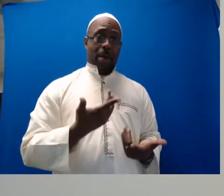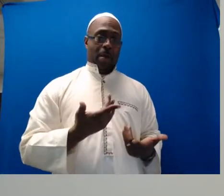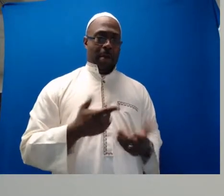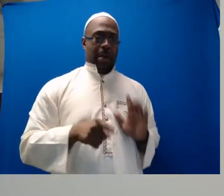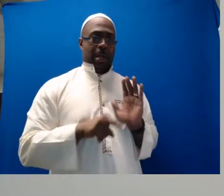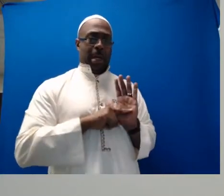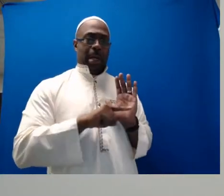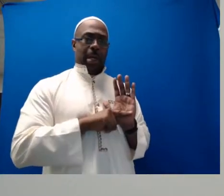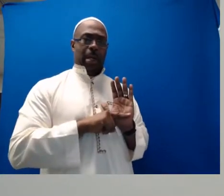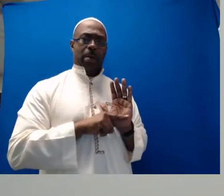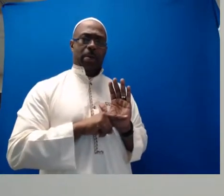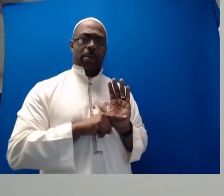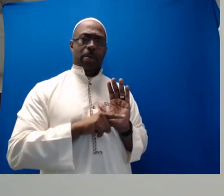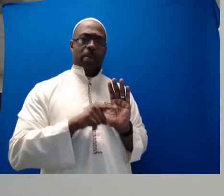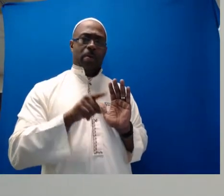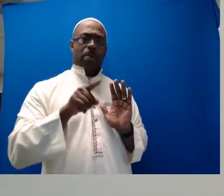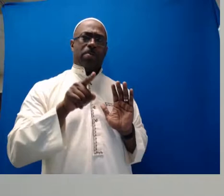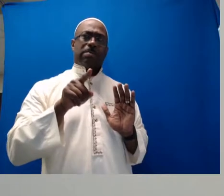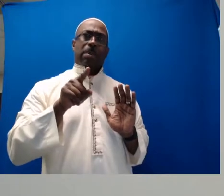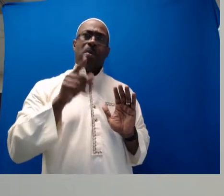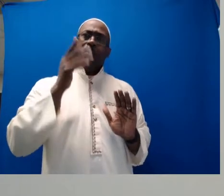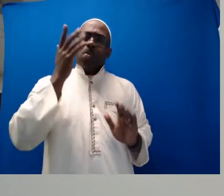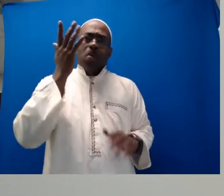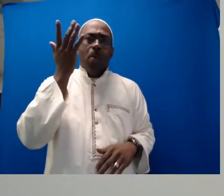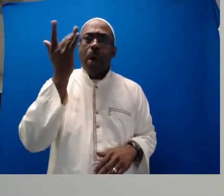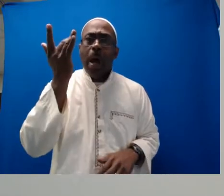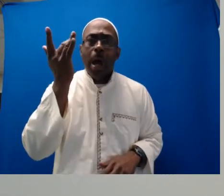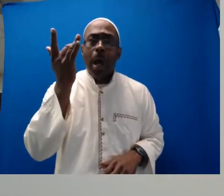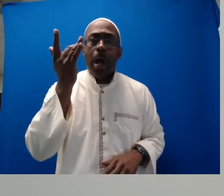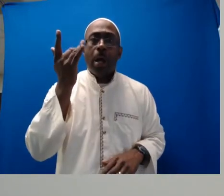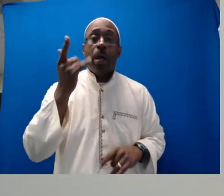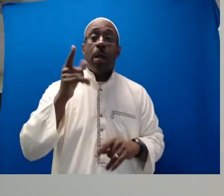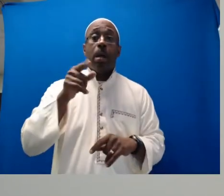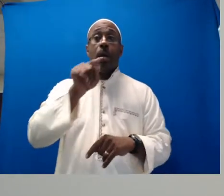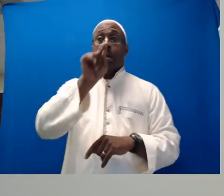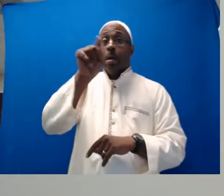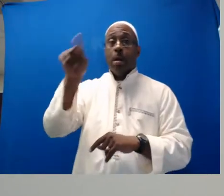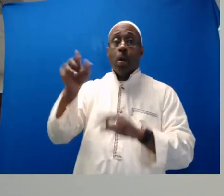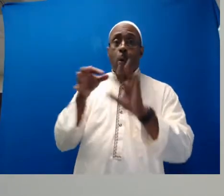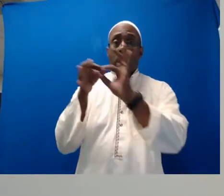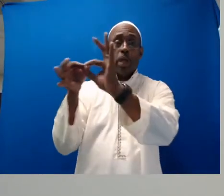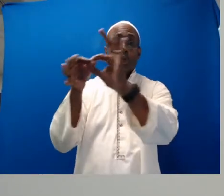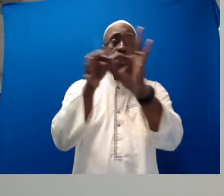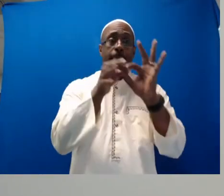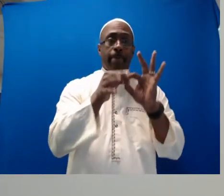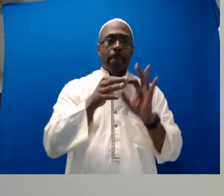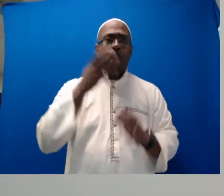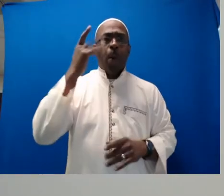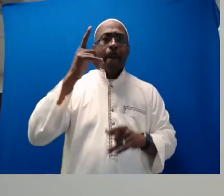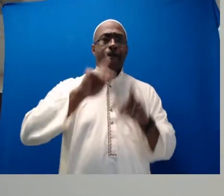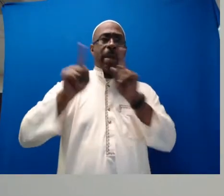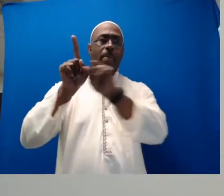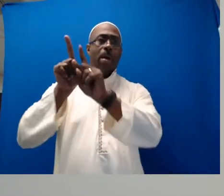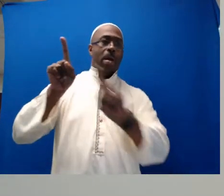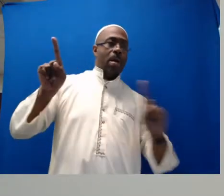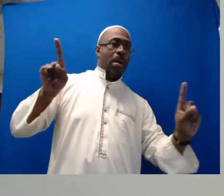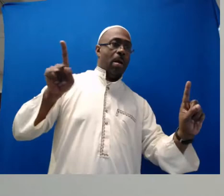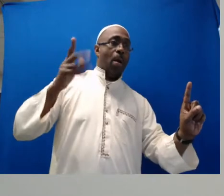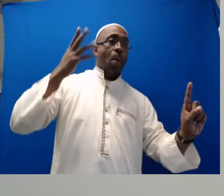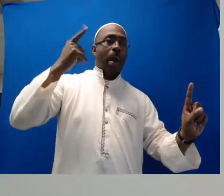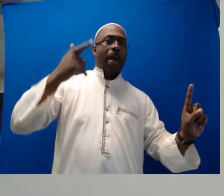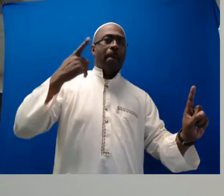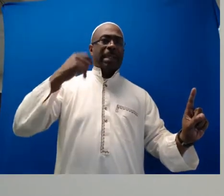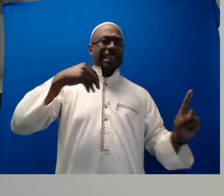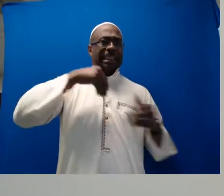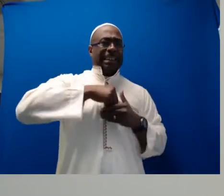Why? Because what we see in relationships is that people keep a distance because there's something that doesn't feel right in